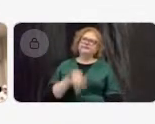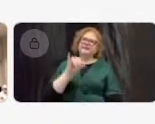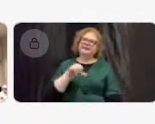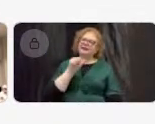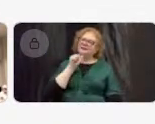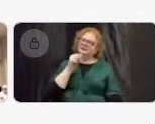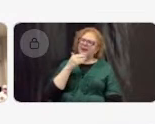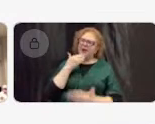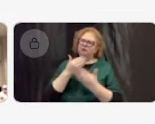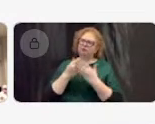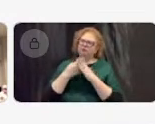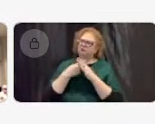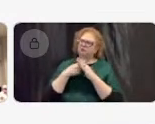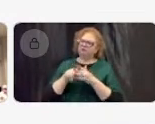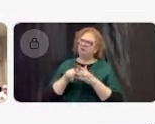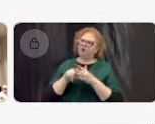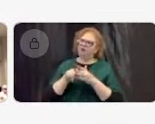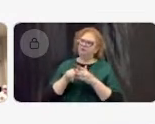happened,